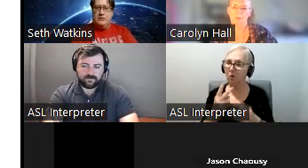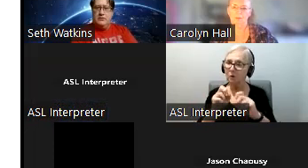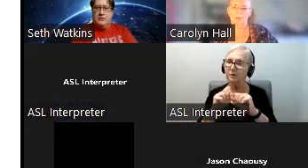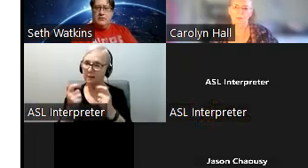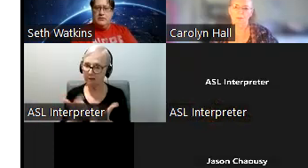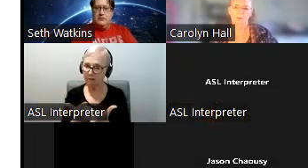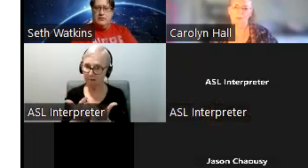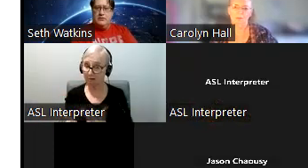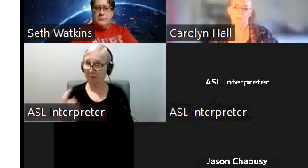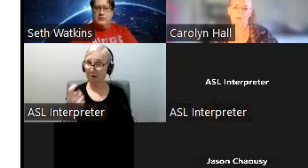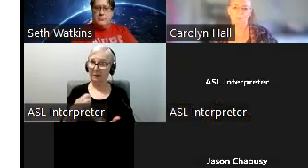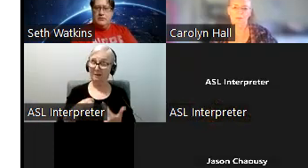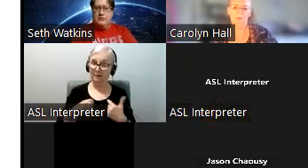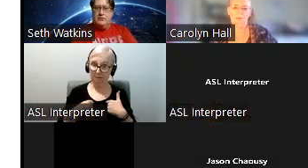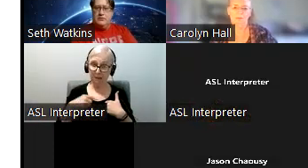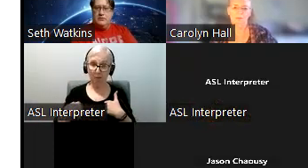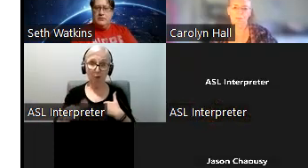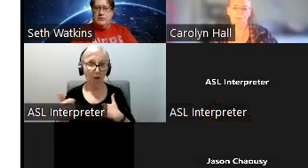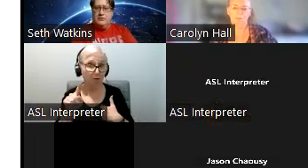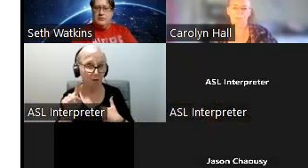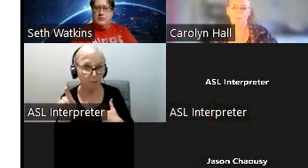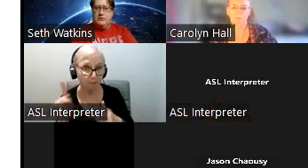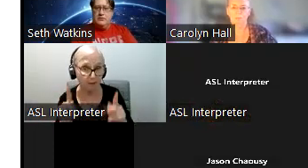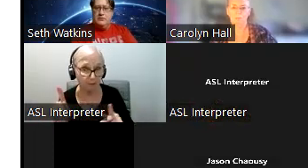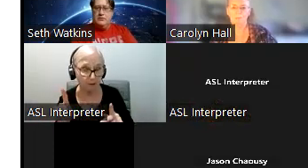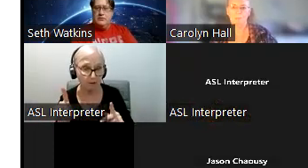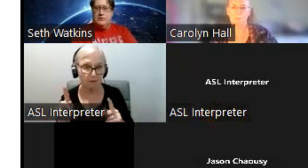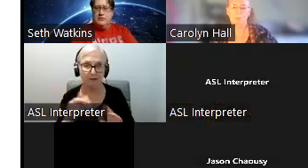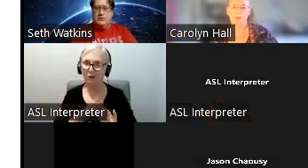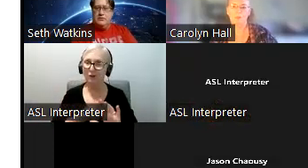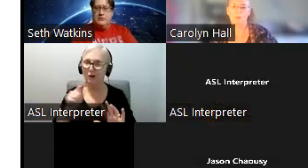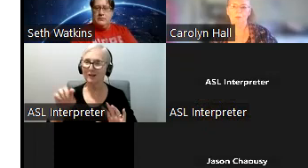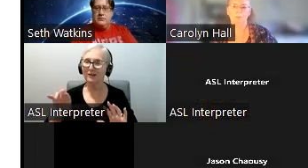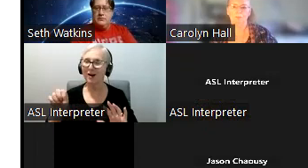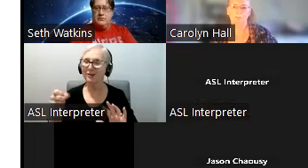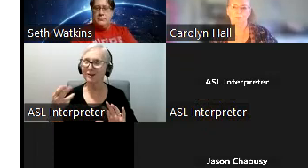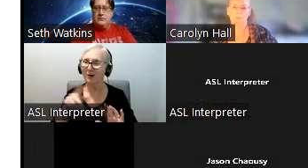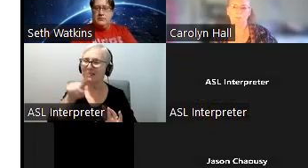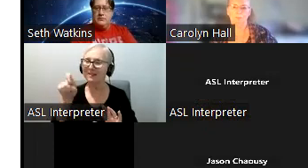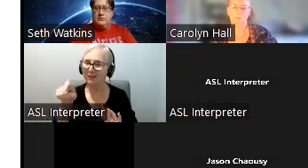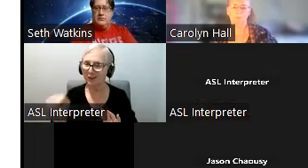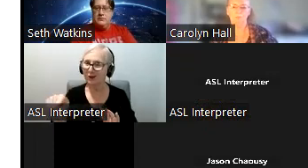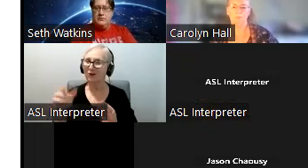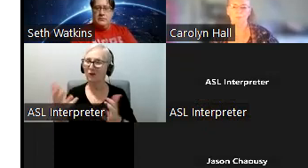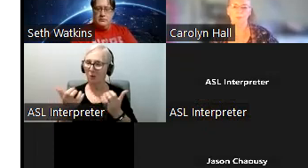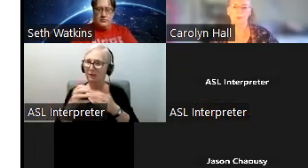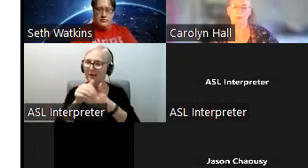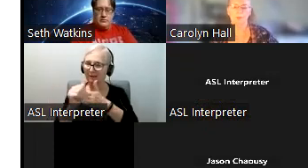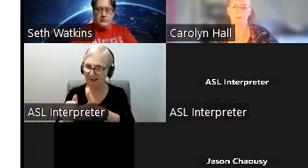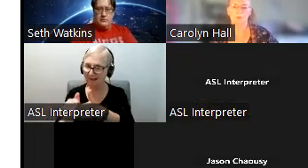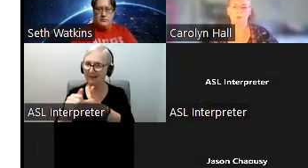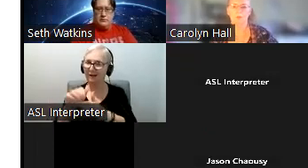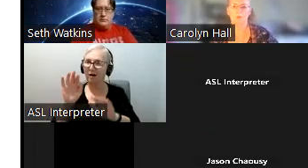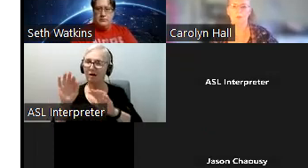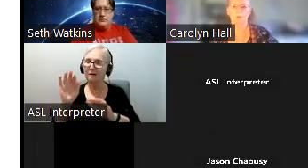Are you asking me or other people? Sorry, Tasha, I was just asking you if you want to take the lead on calling on folks